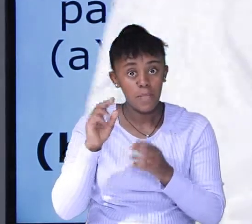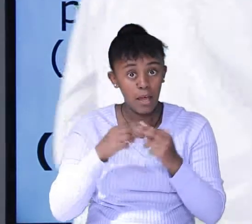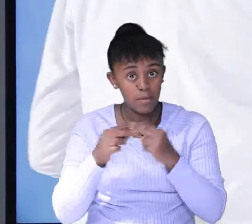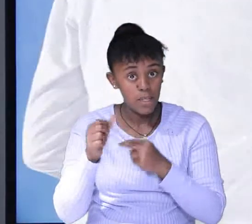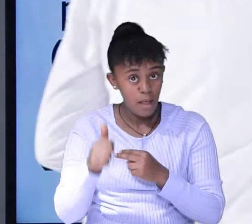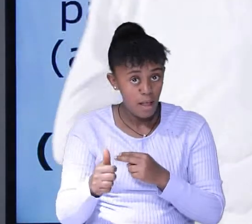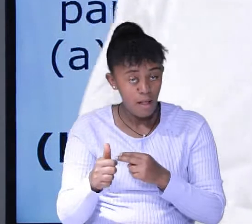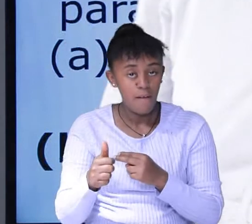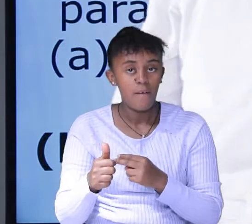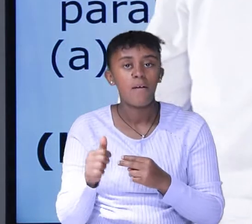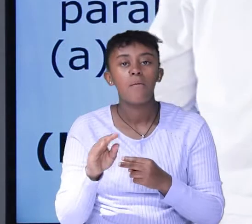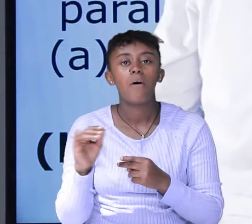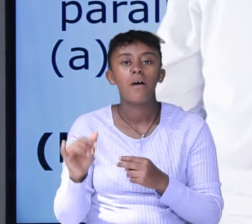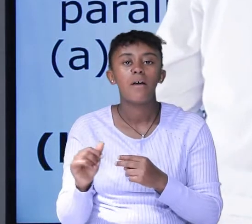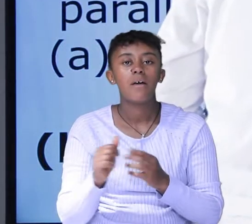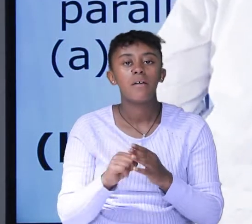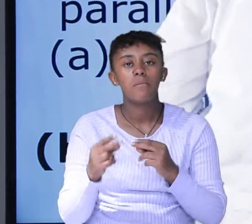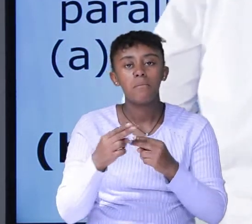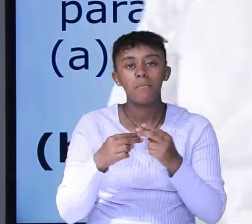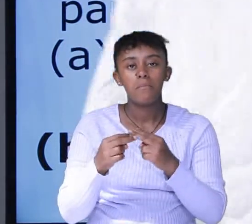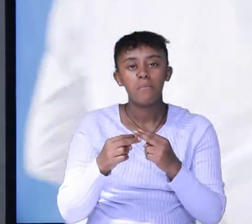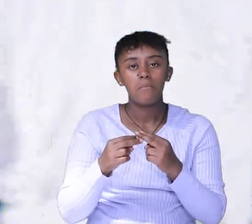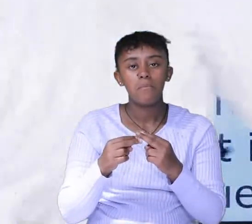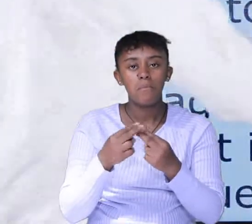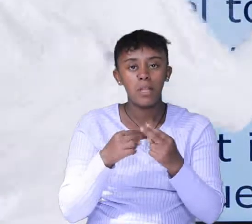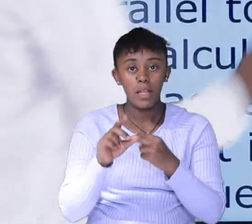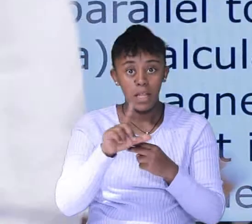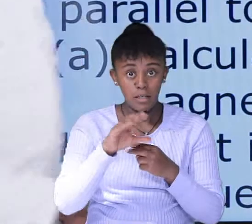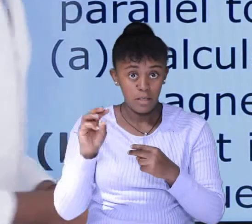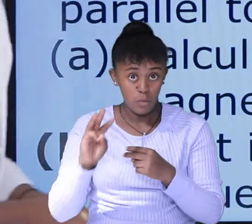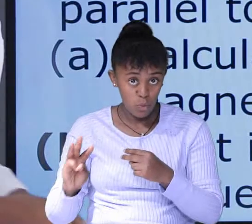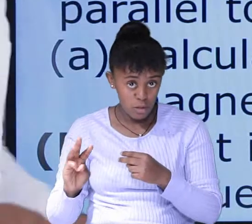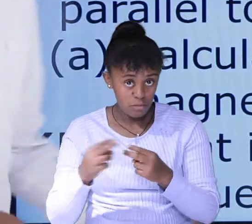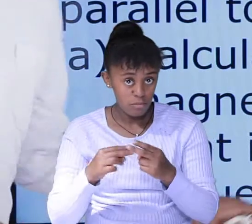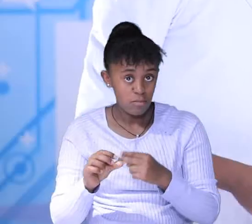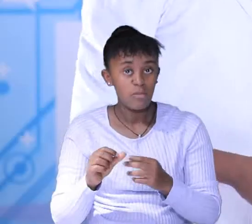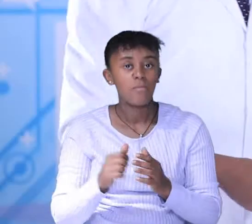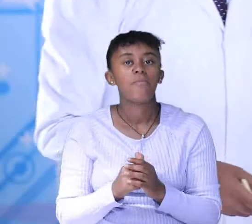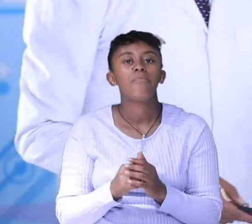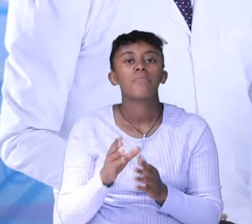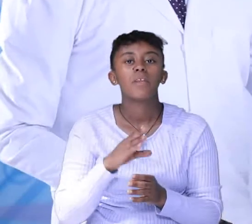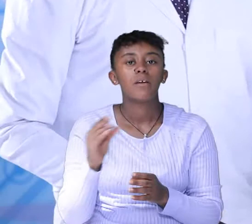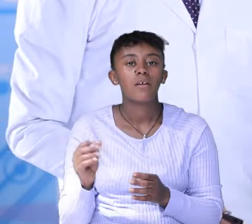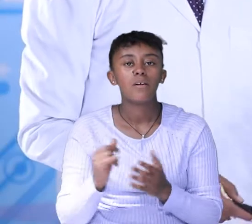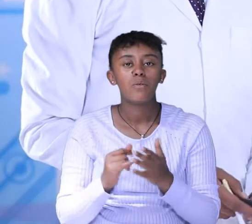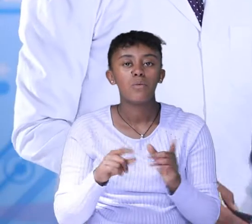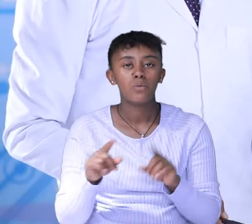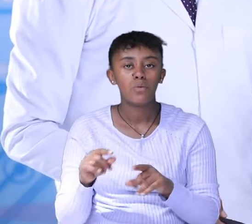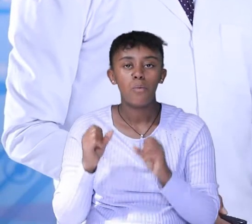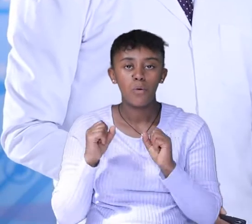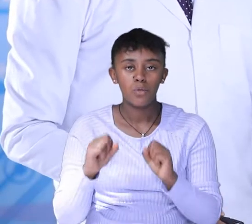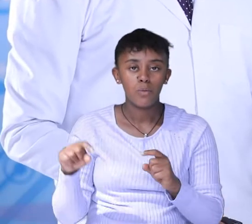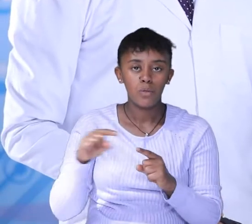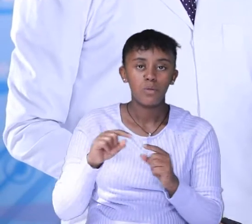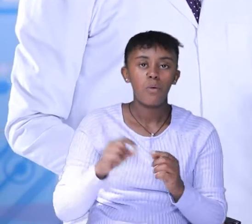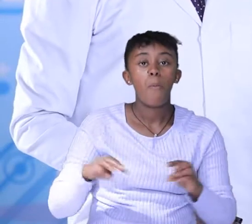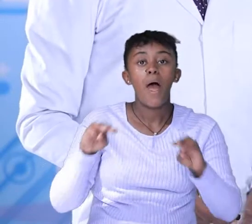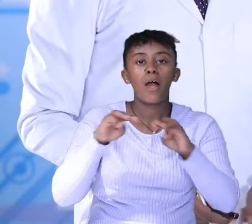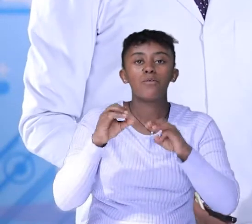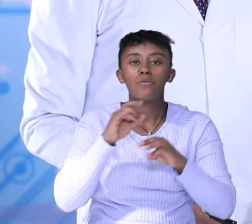so on. Therefore, from A to B, from B to C, D, and so on. Therefore,